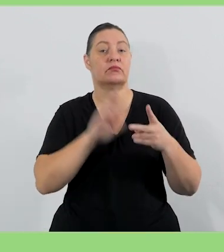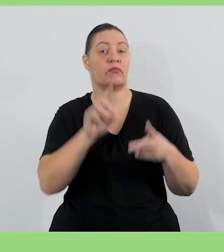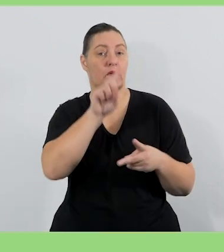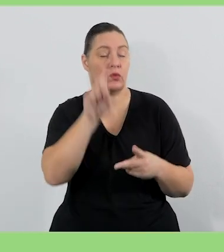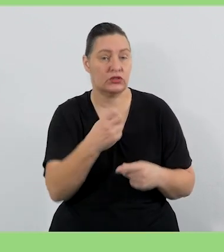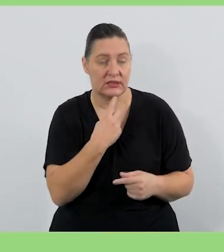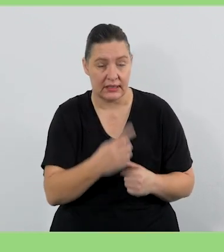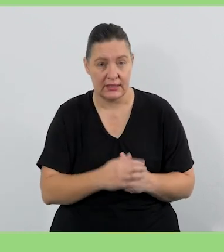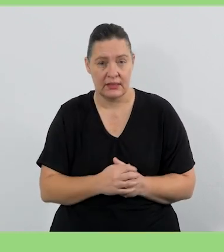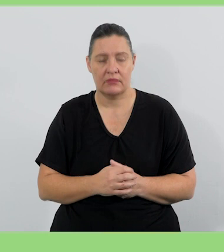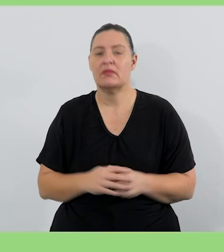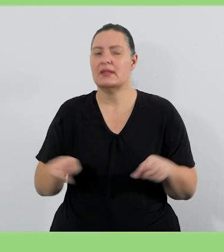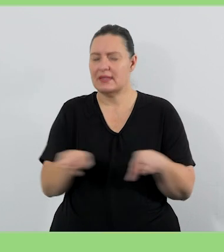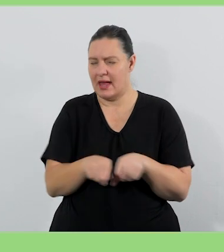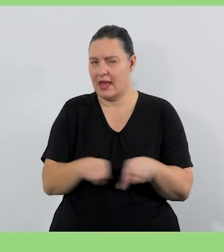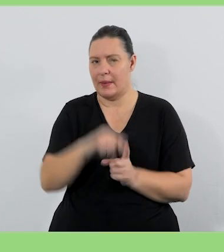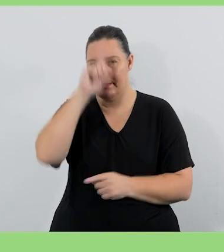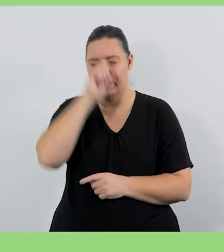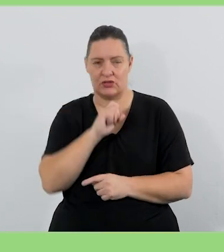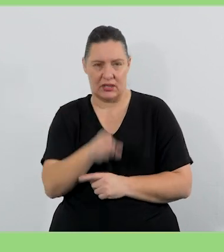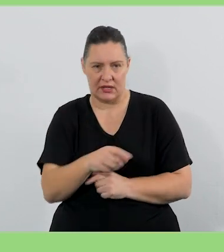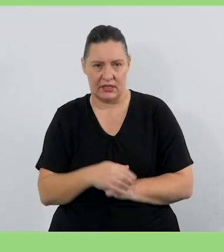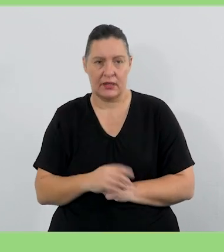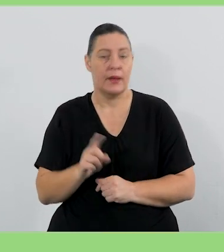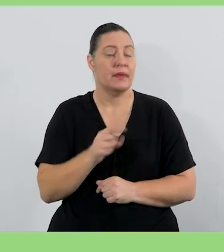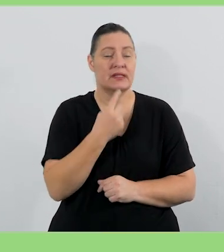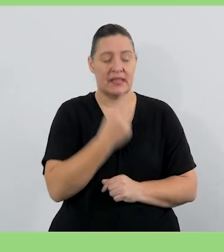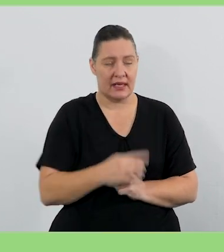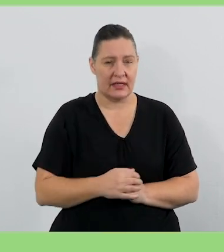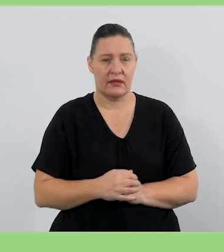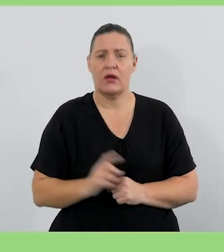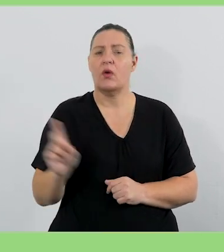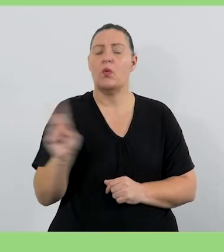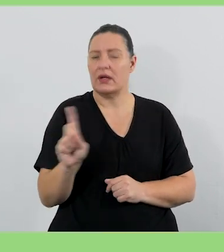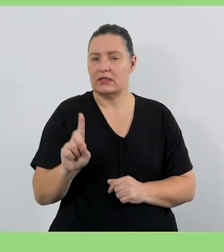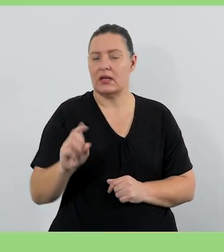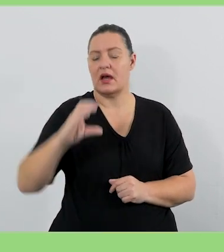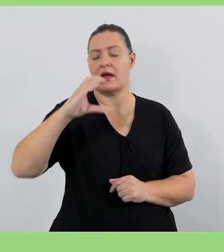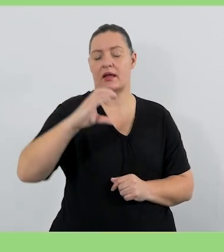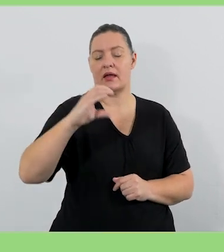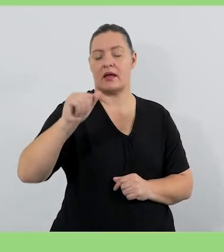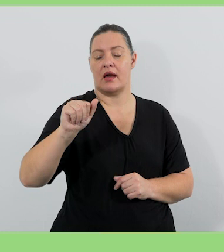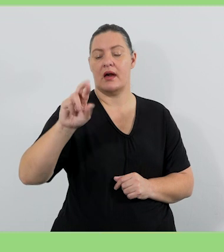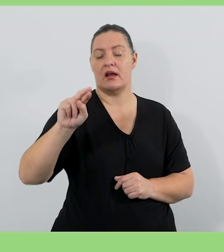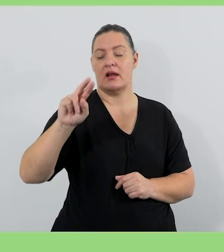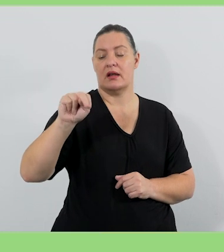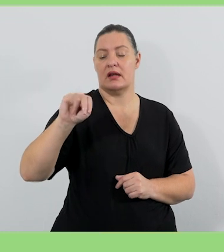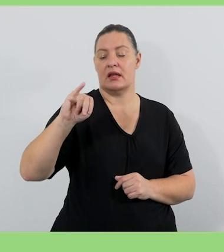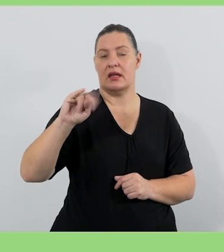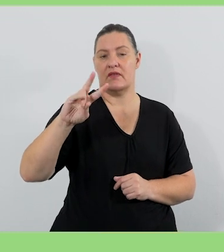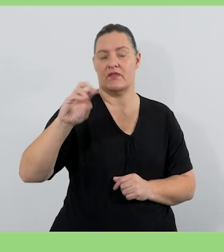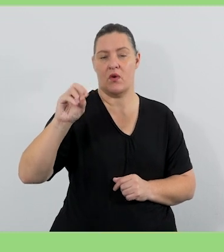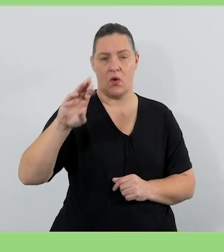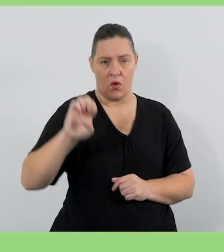So the second question is still using the same picture, but now they are saying, what is a carnivore?